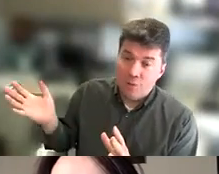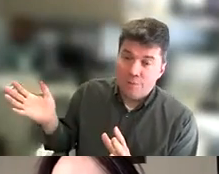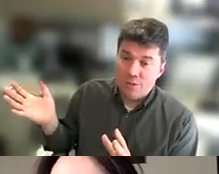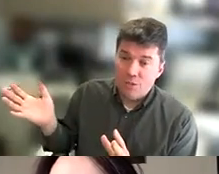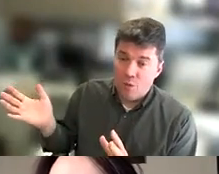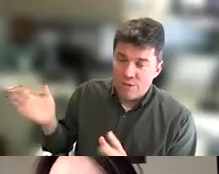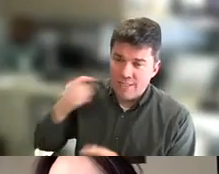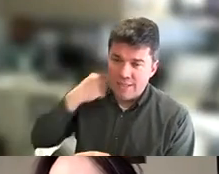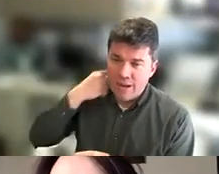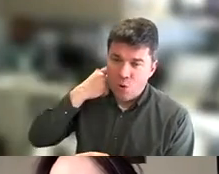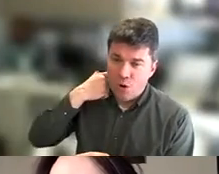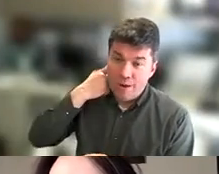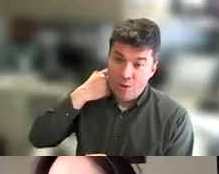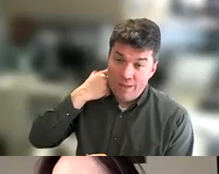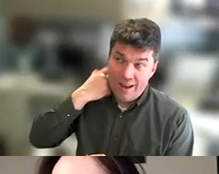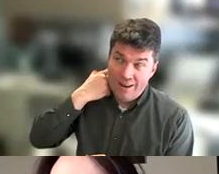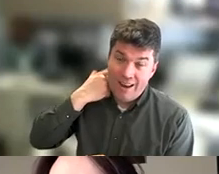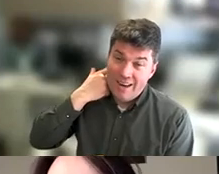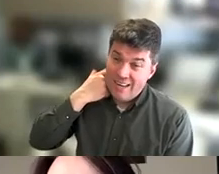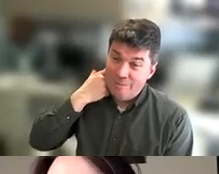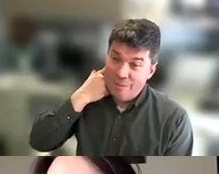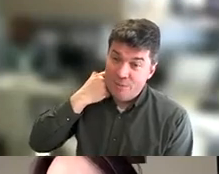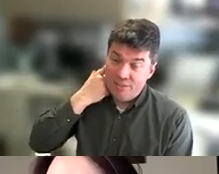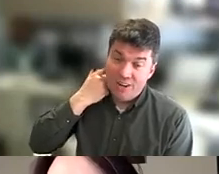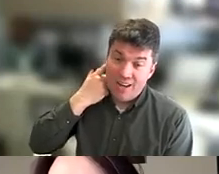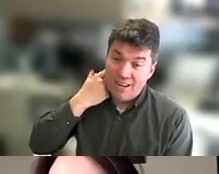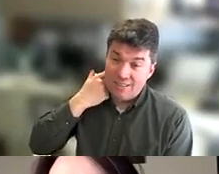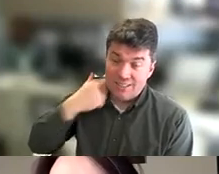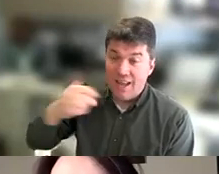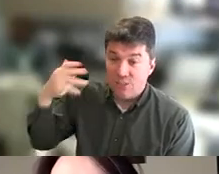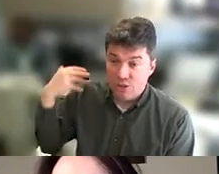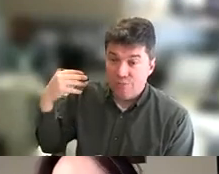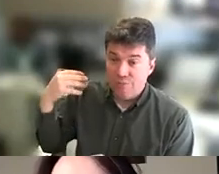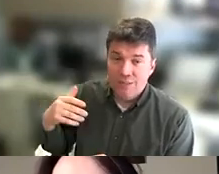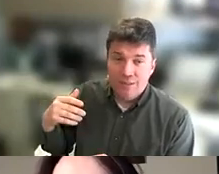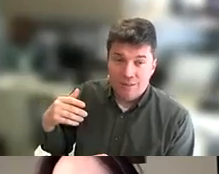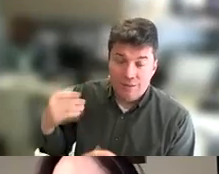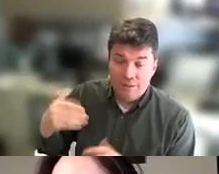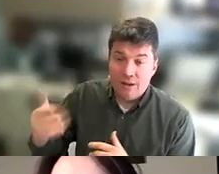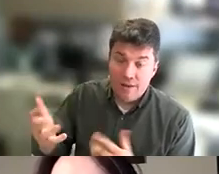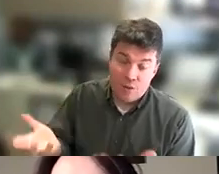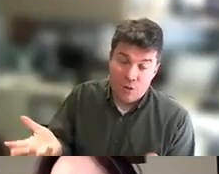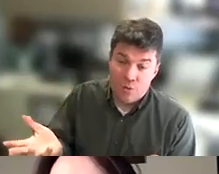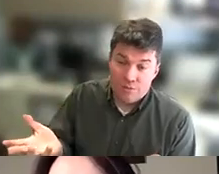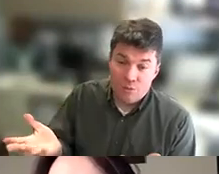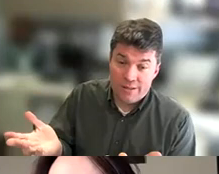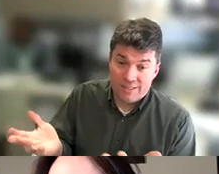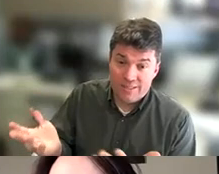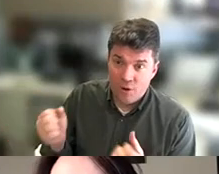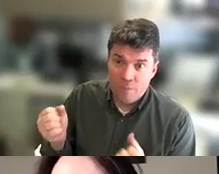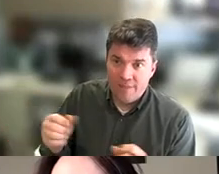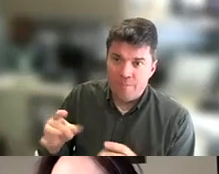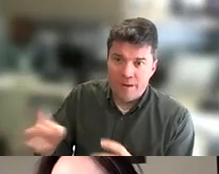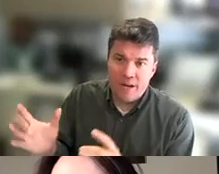I can talk with the person who oversees that program. I know they had like 18 people in their class this last term, and they taught. And so they were